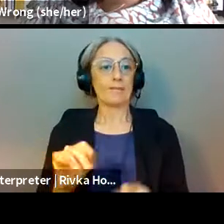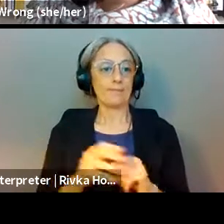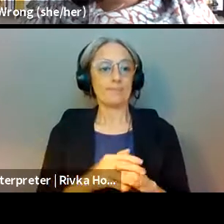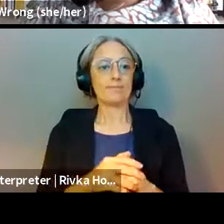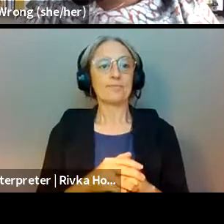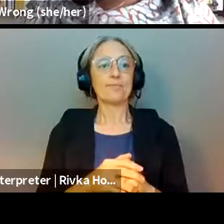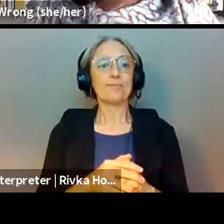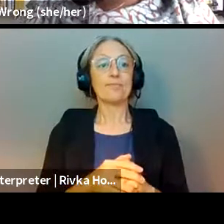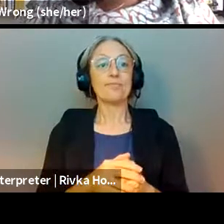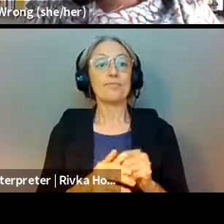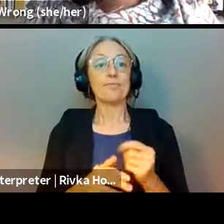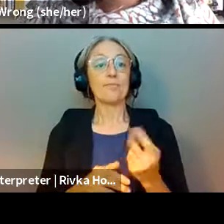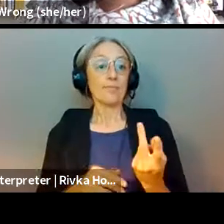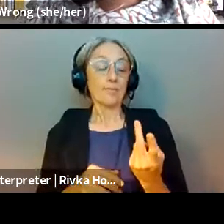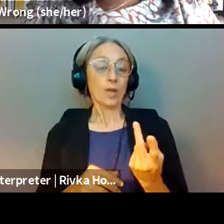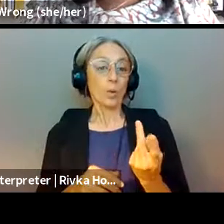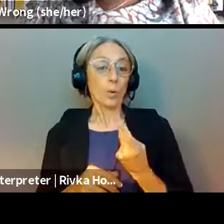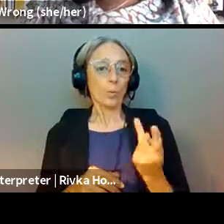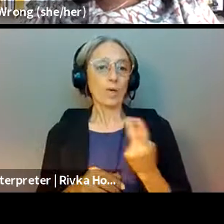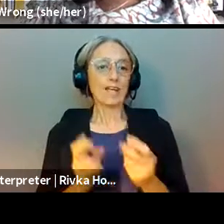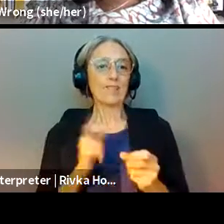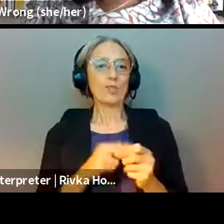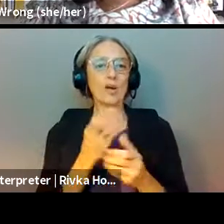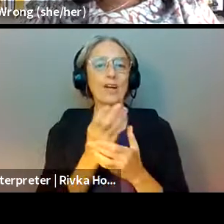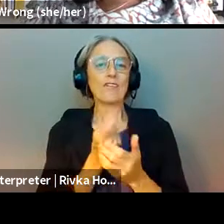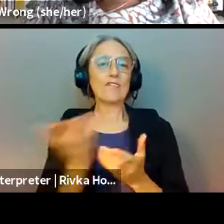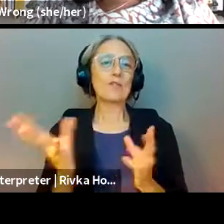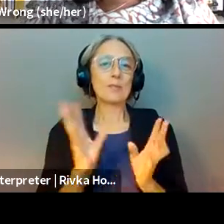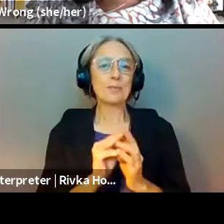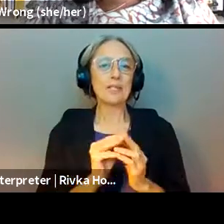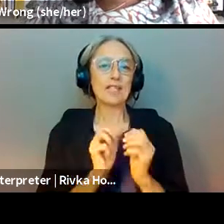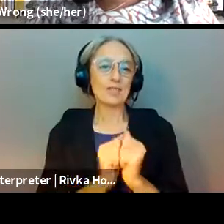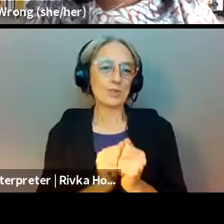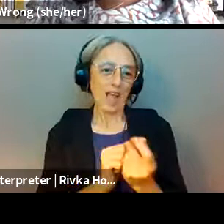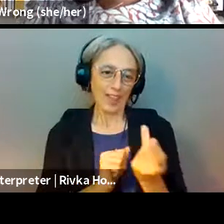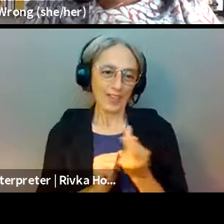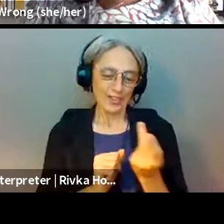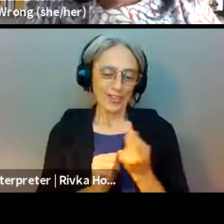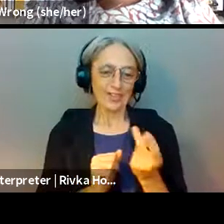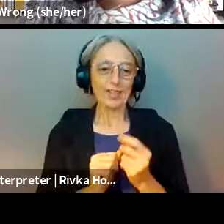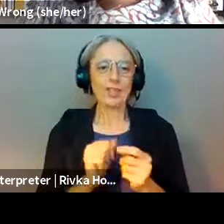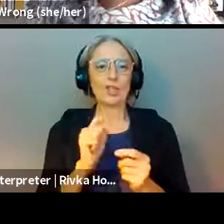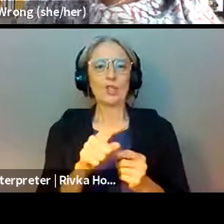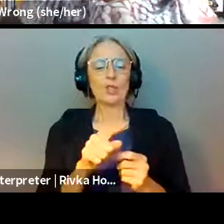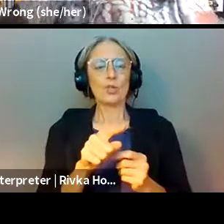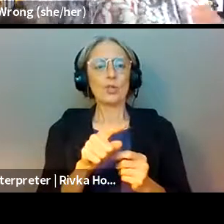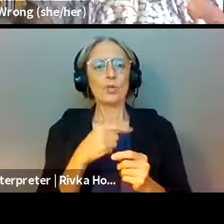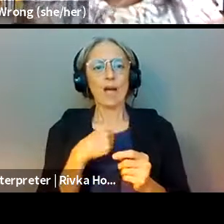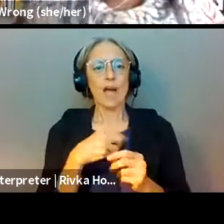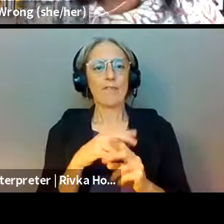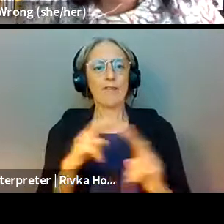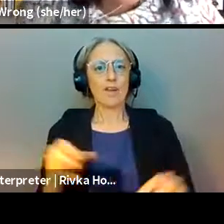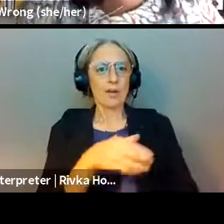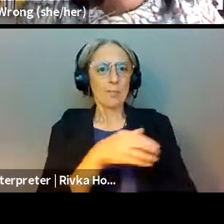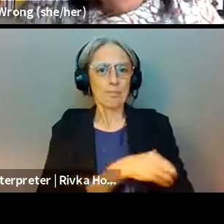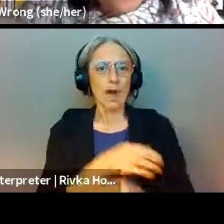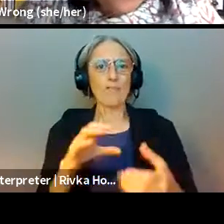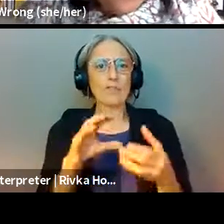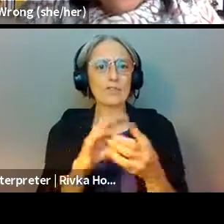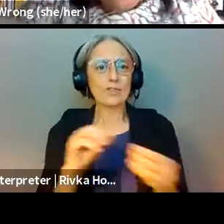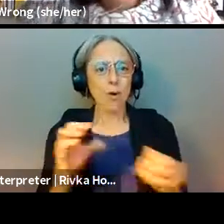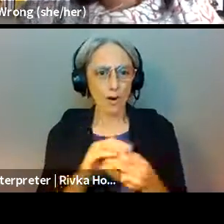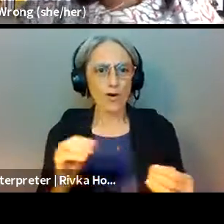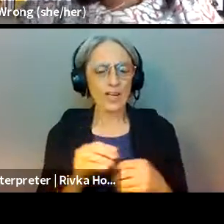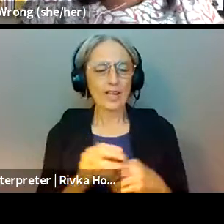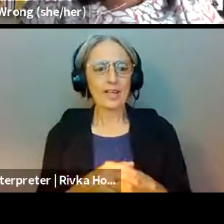couple of roundtables, and you have a very, very powerful story that